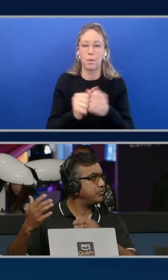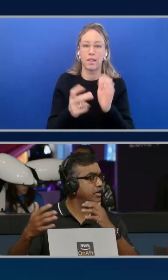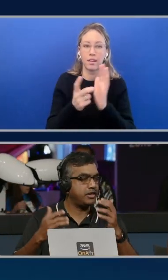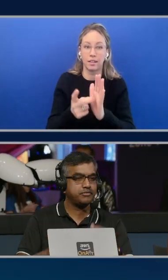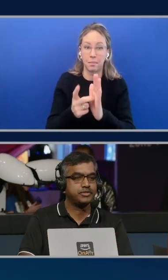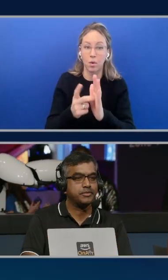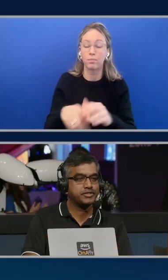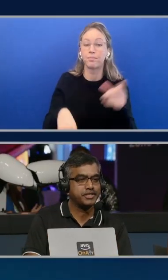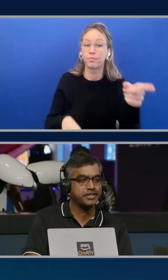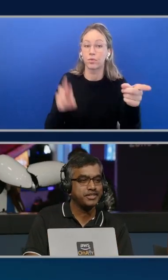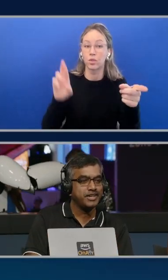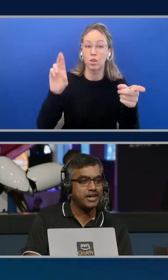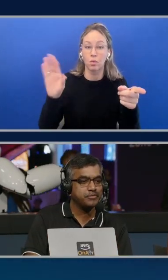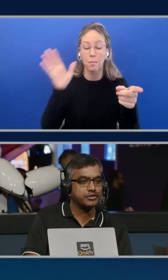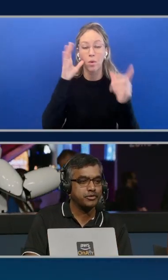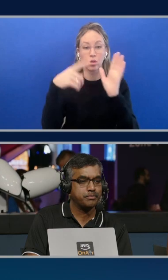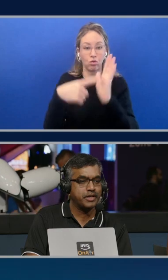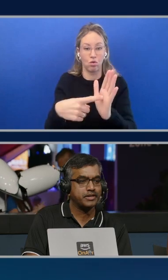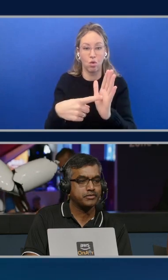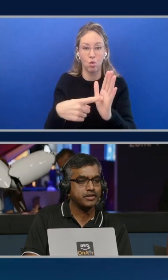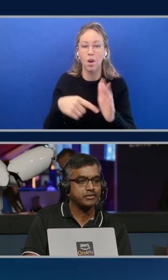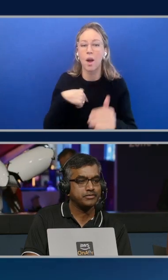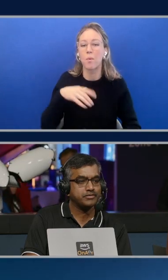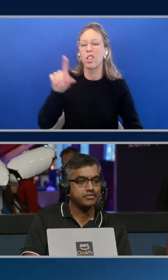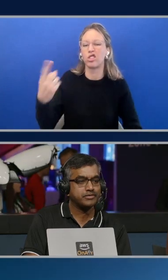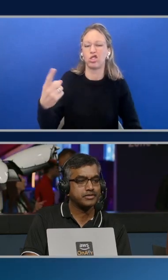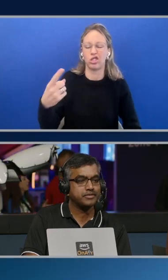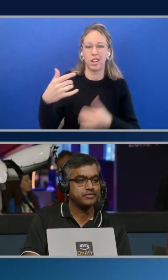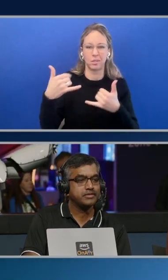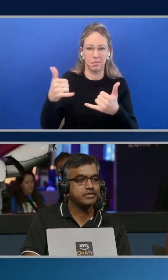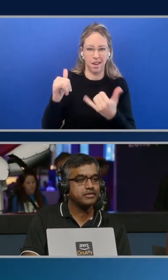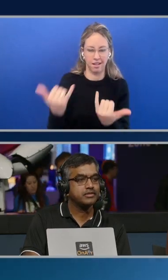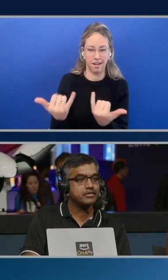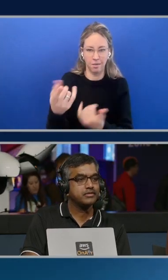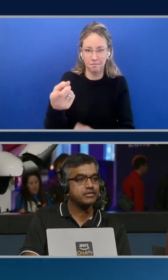going to demonstrate it. I'm just going to play that one now.